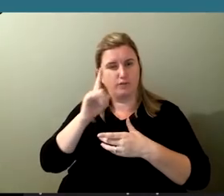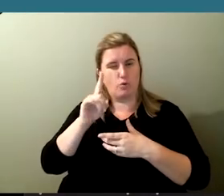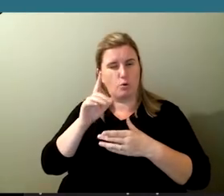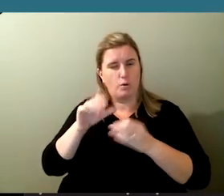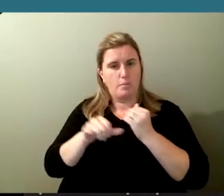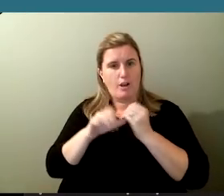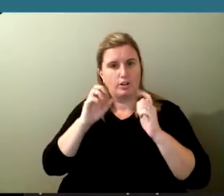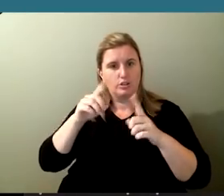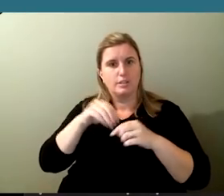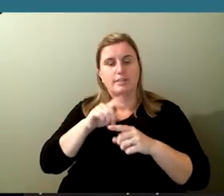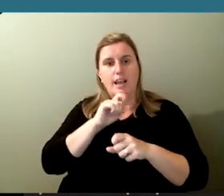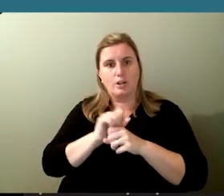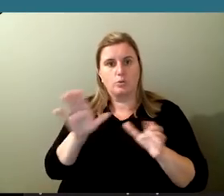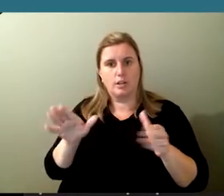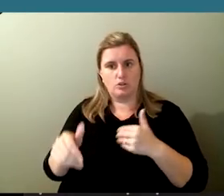in the actual classroom.